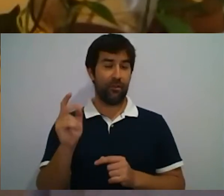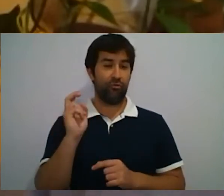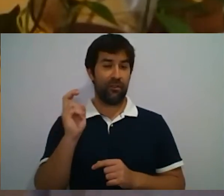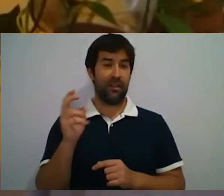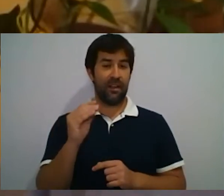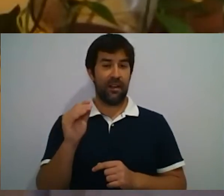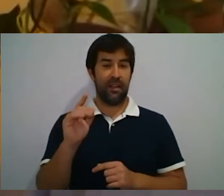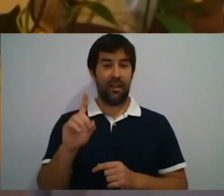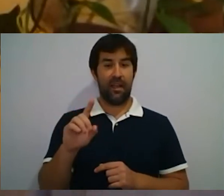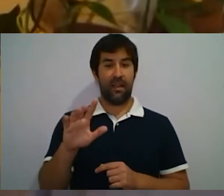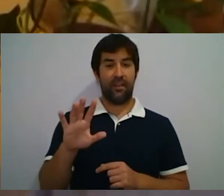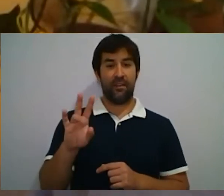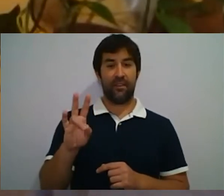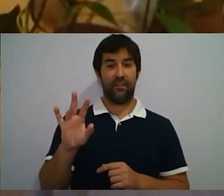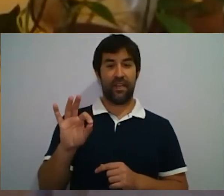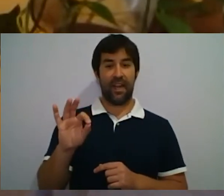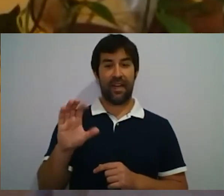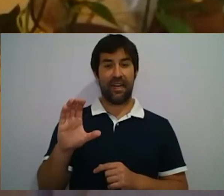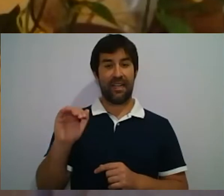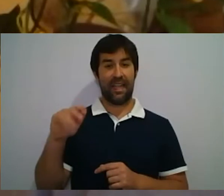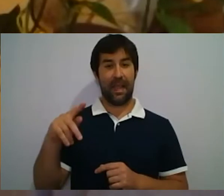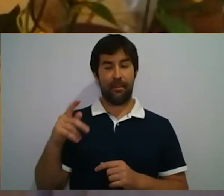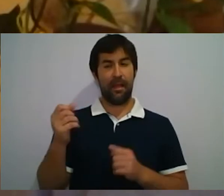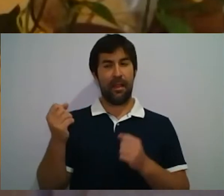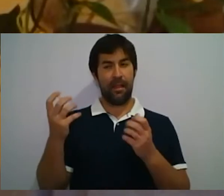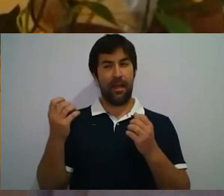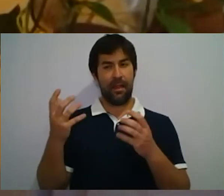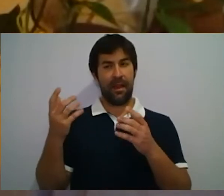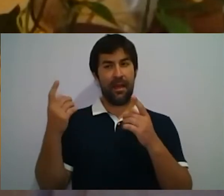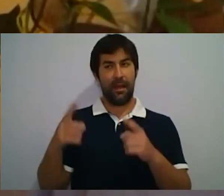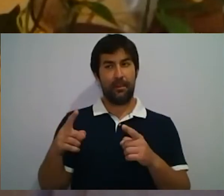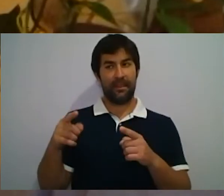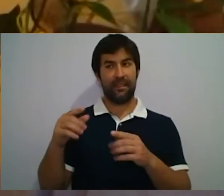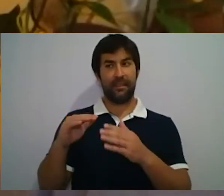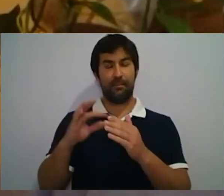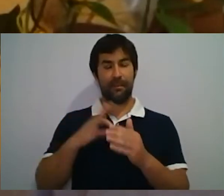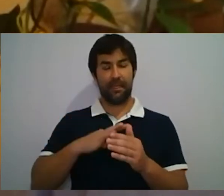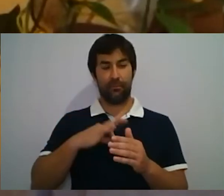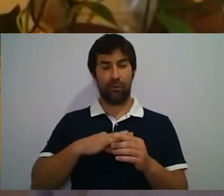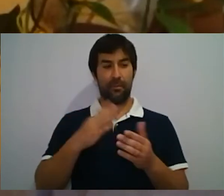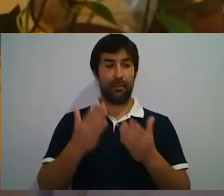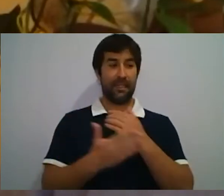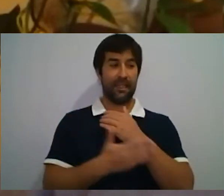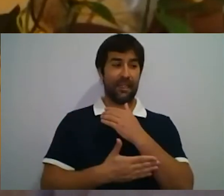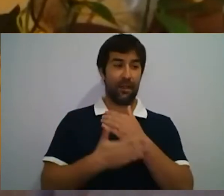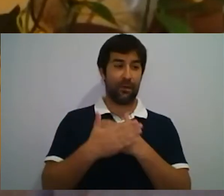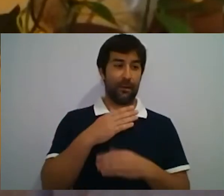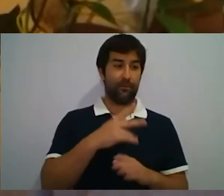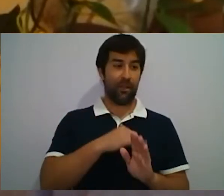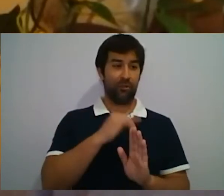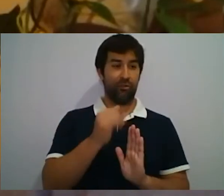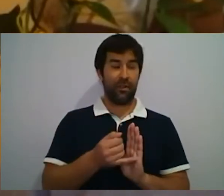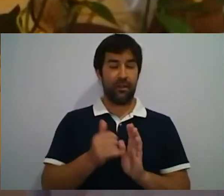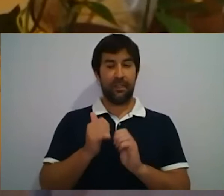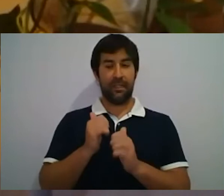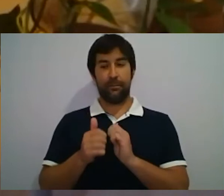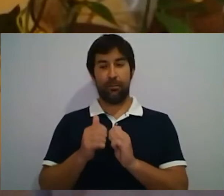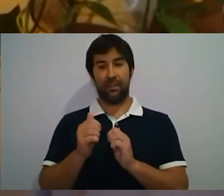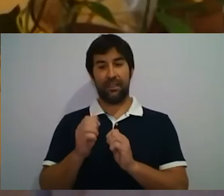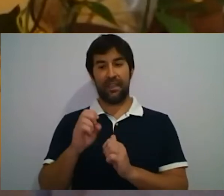embarrassed about that. It's how often we use acronyms. And then there's a series of discretionary programs that are